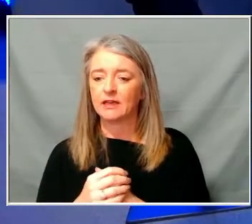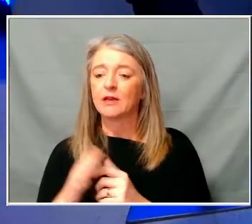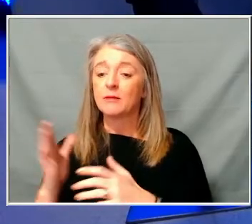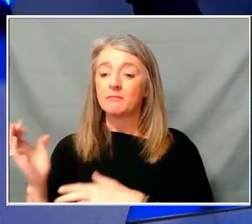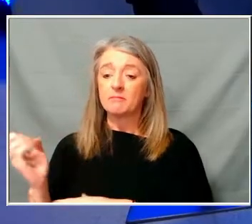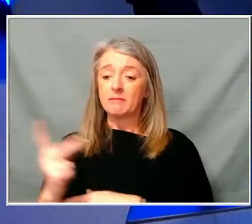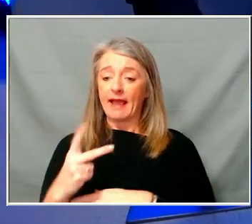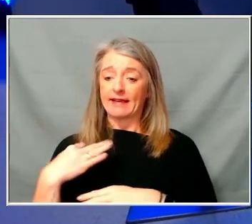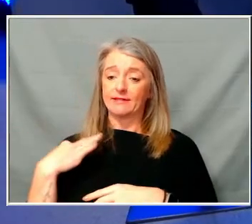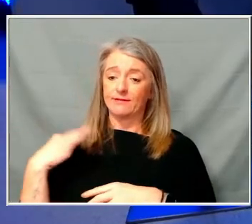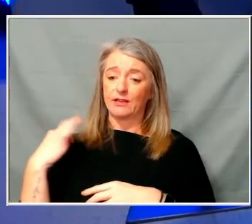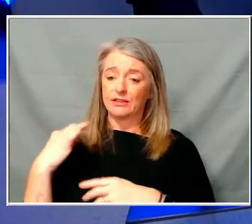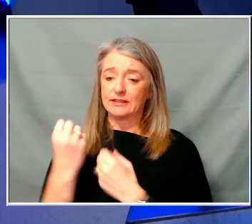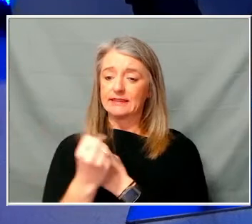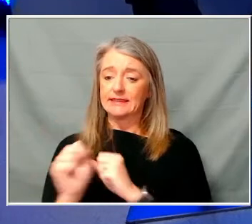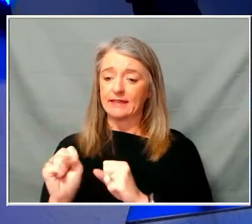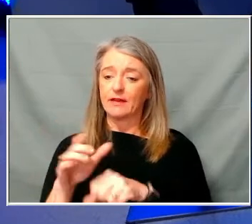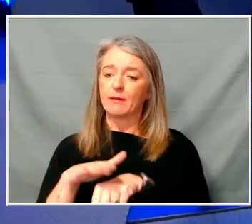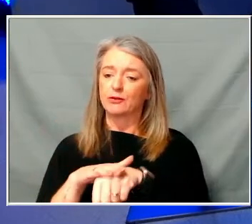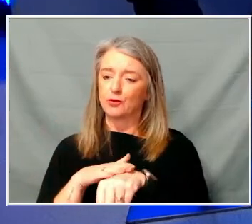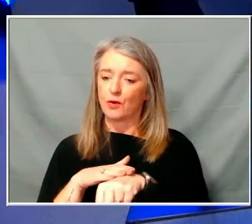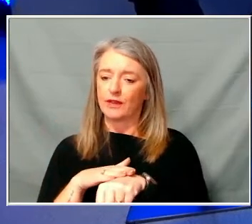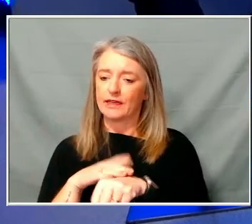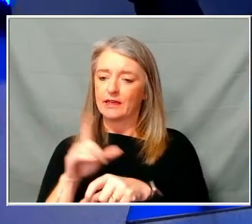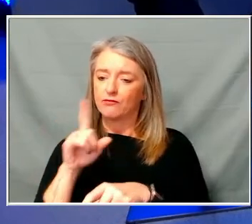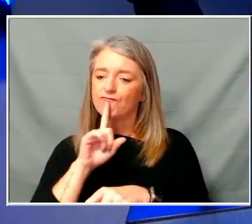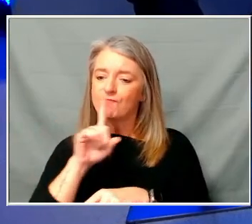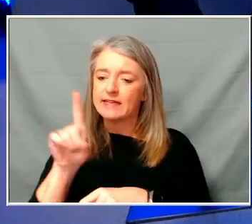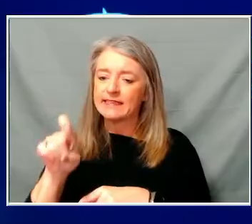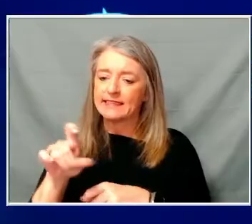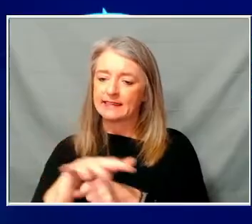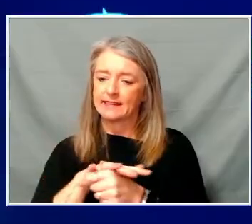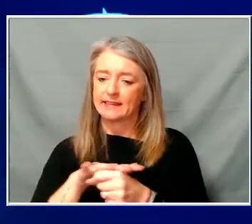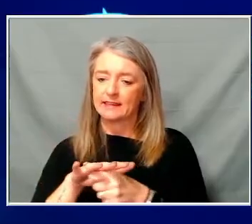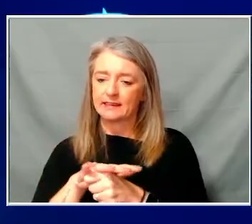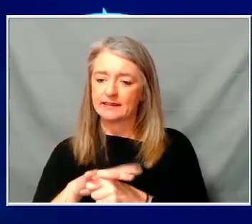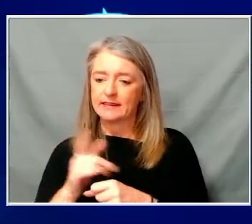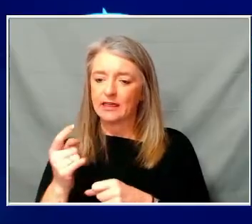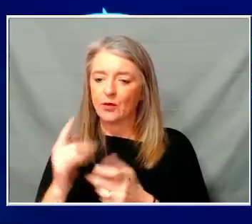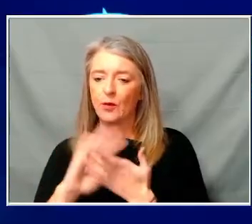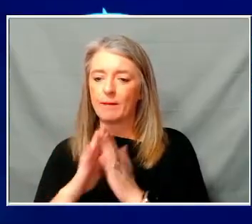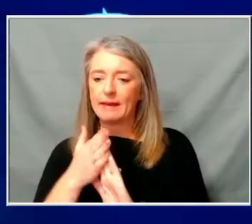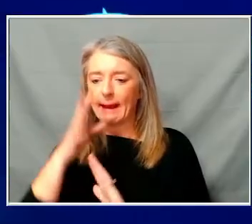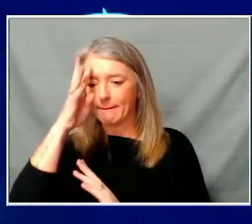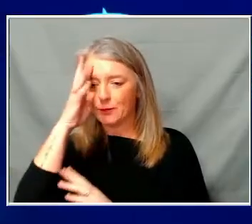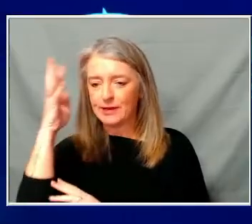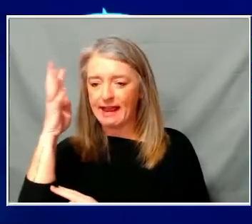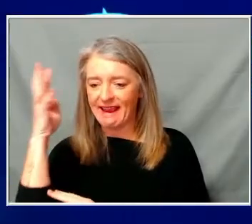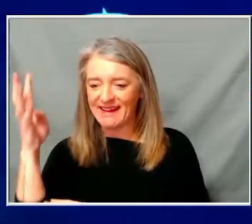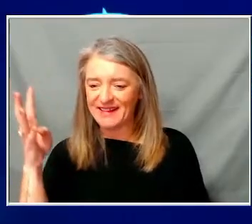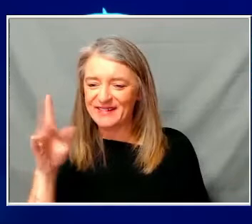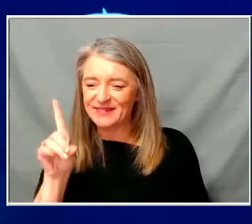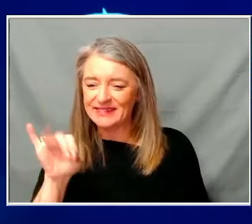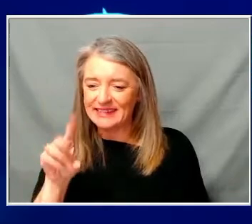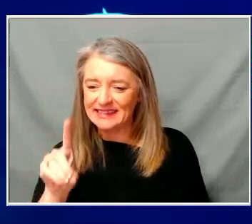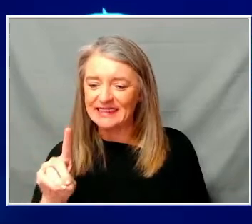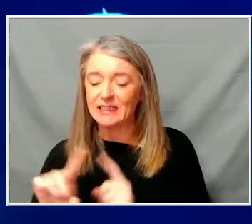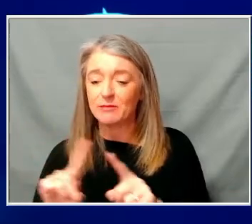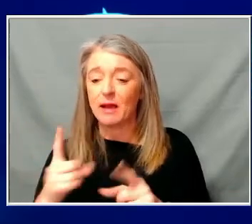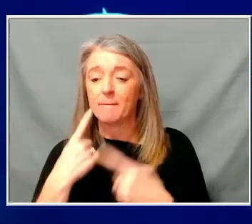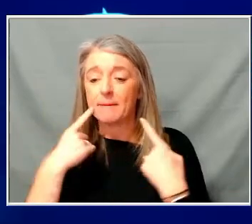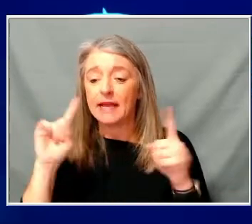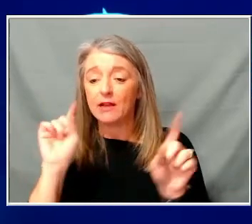in those really needed areas, right? Yes. So we got a little bit creative, but we made it work, and now